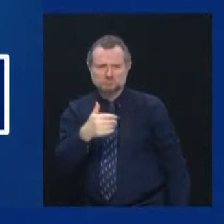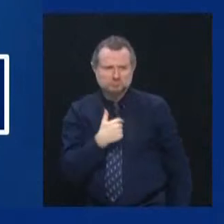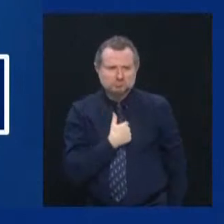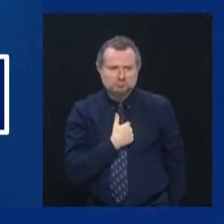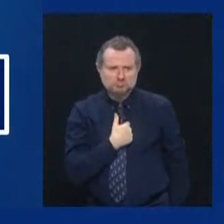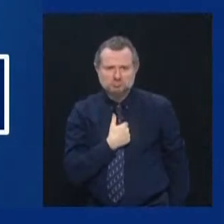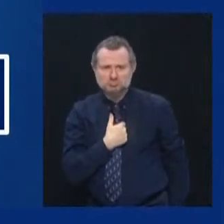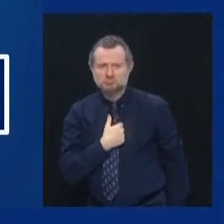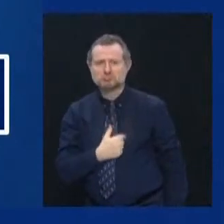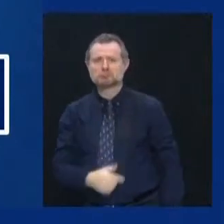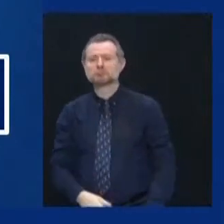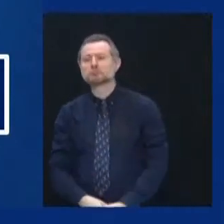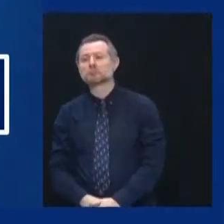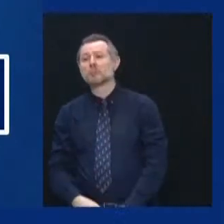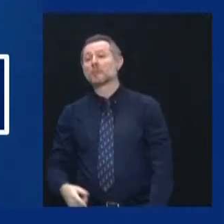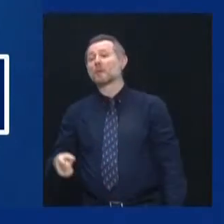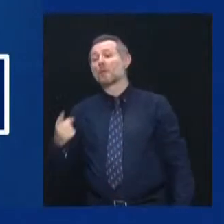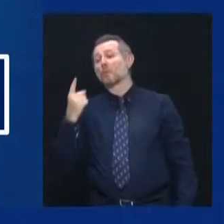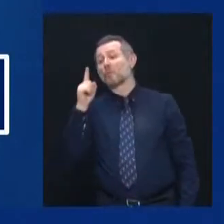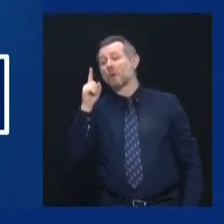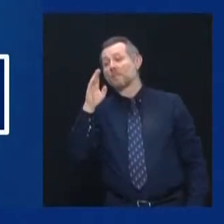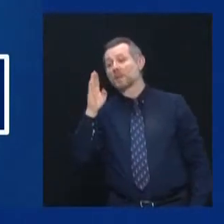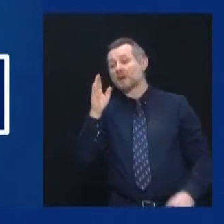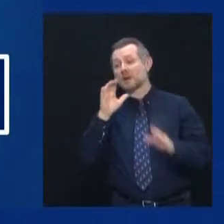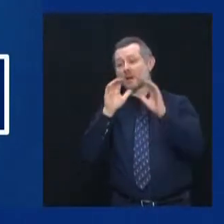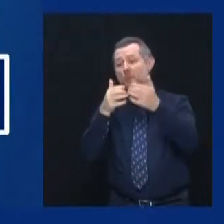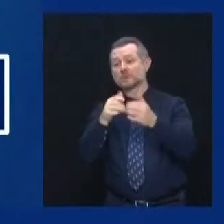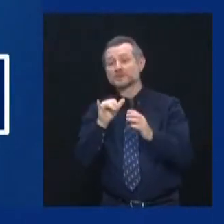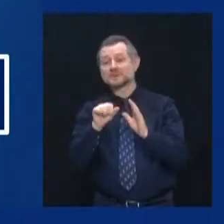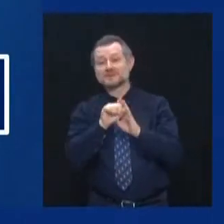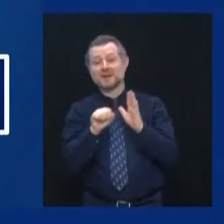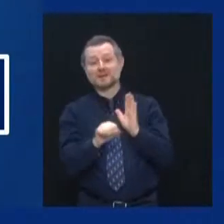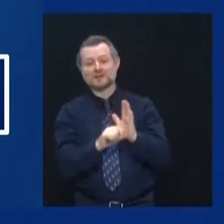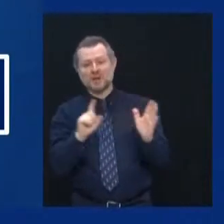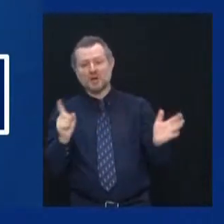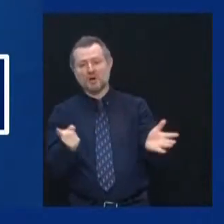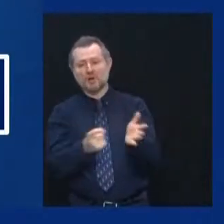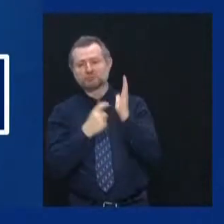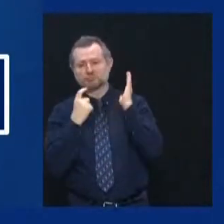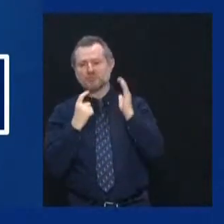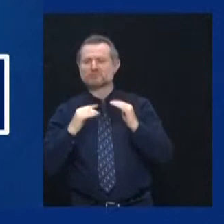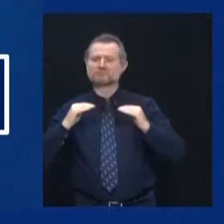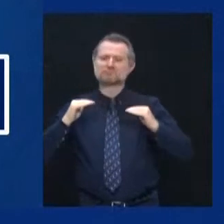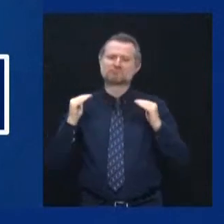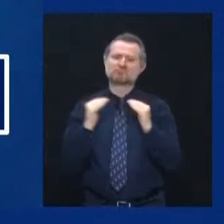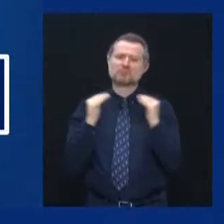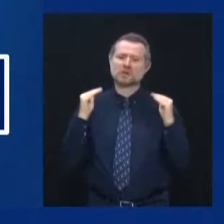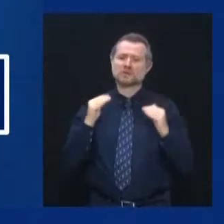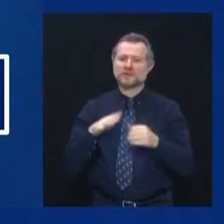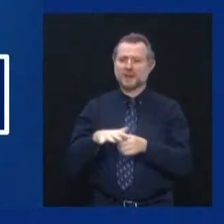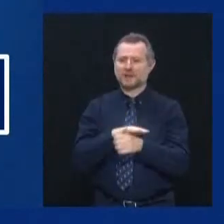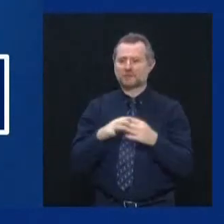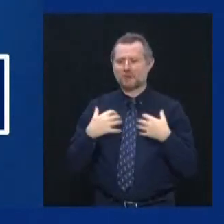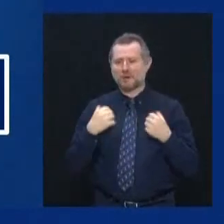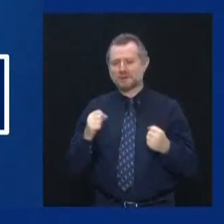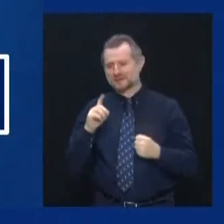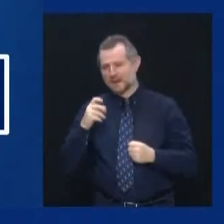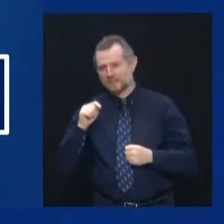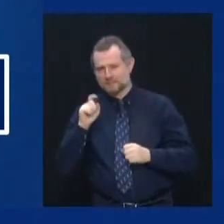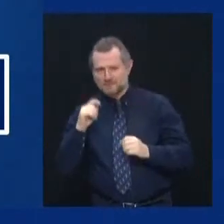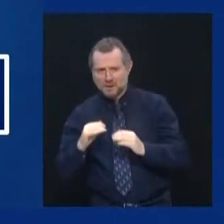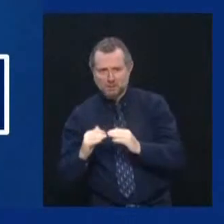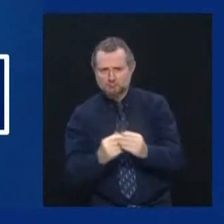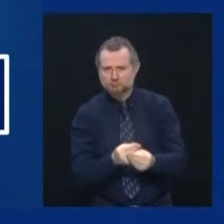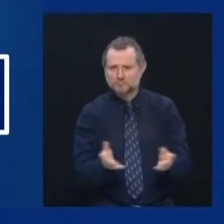Also during 1B, the state will mandate social equity distribution by local health departments. Public housing, houses